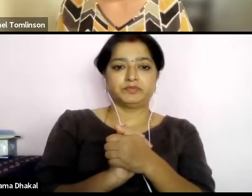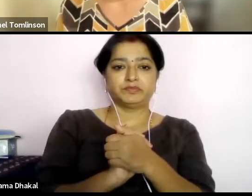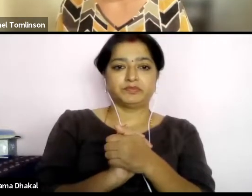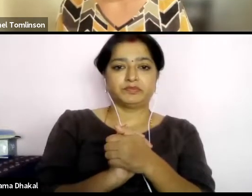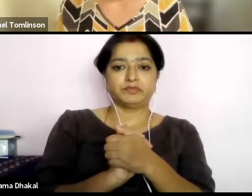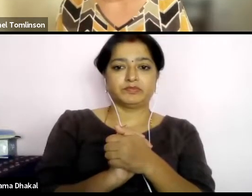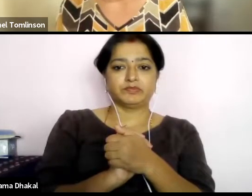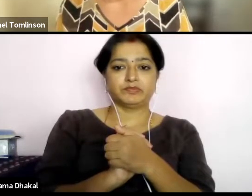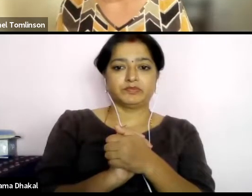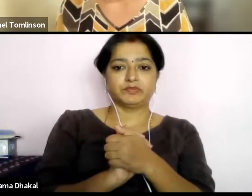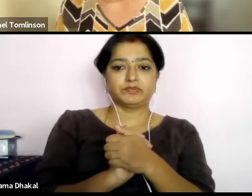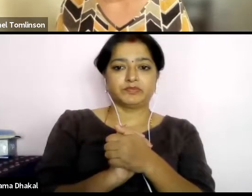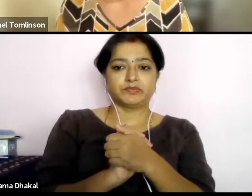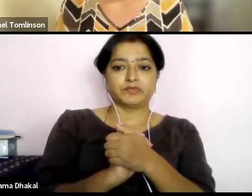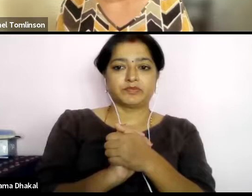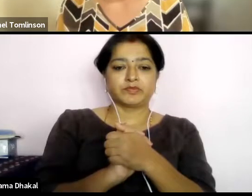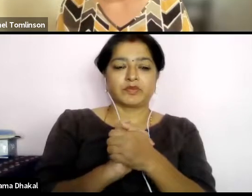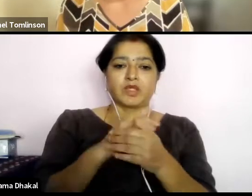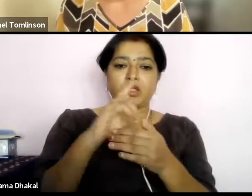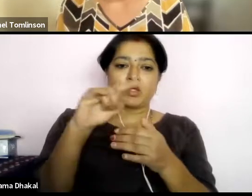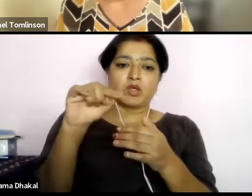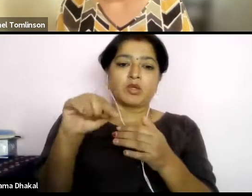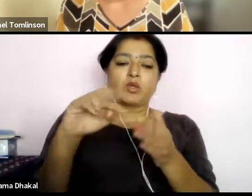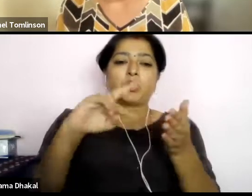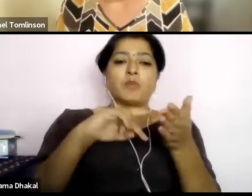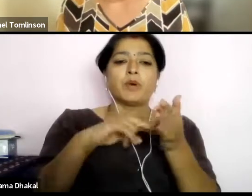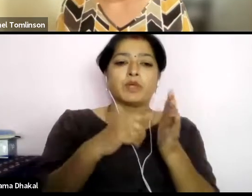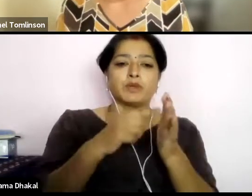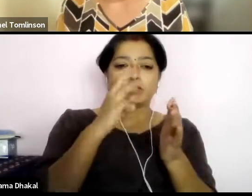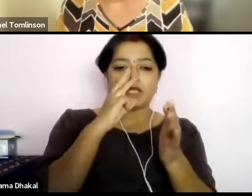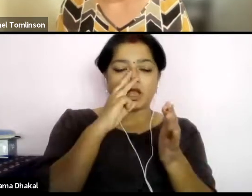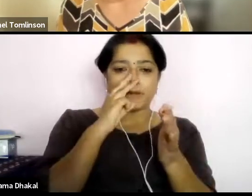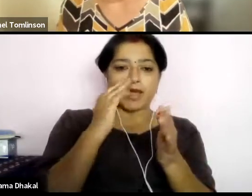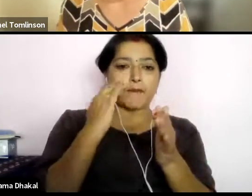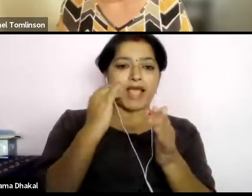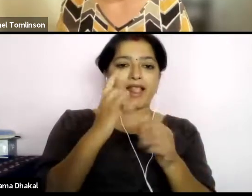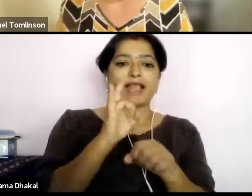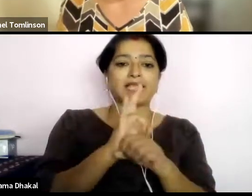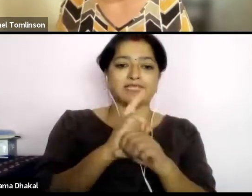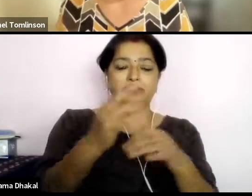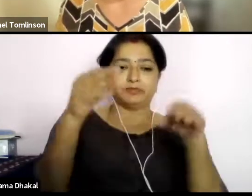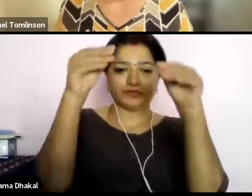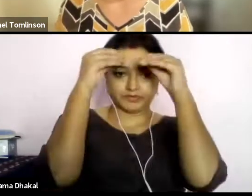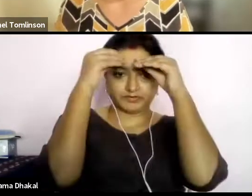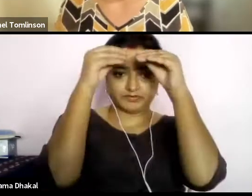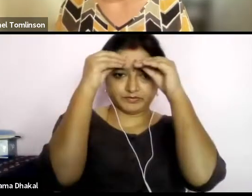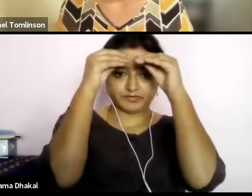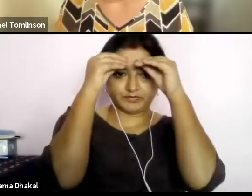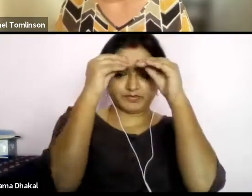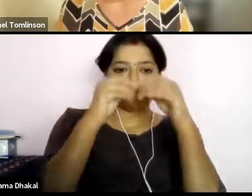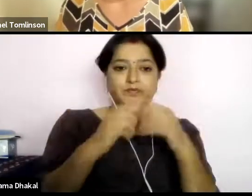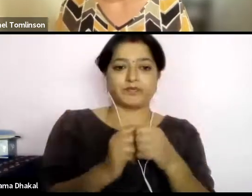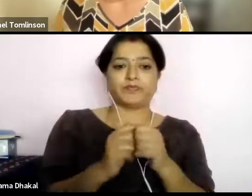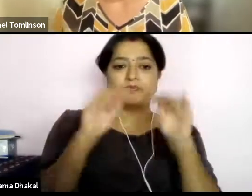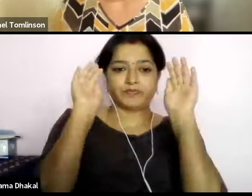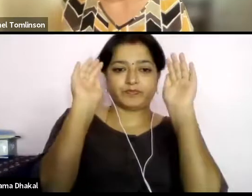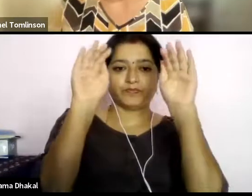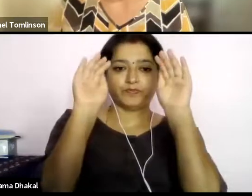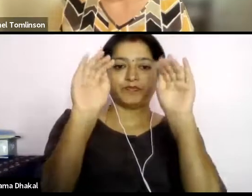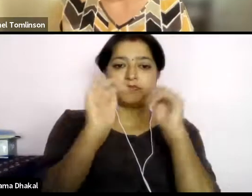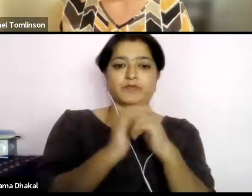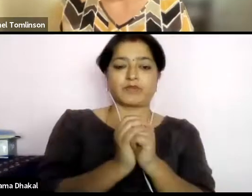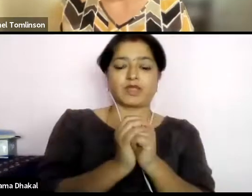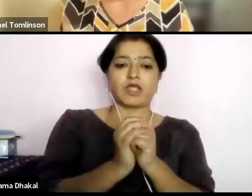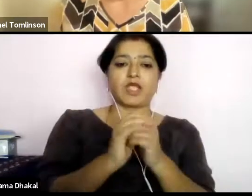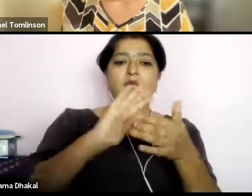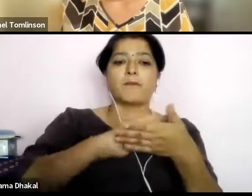we teach women a skill and we give them a monthly food packages. For